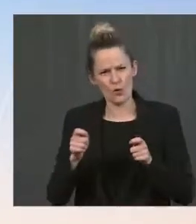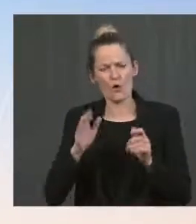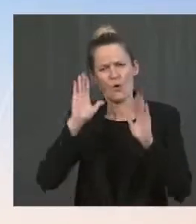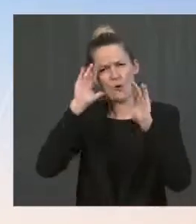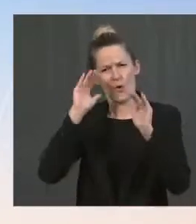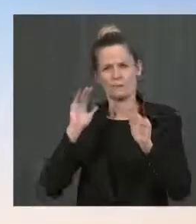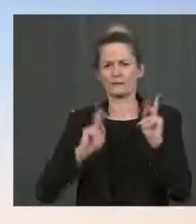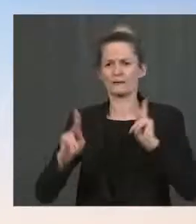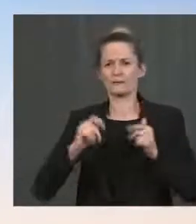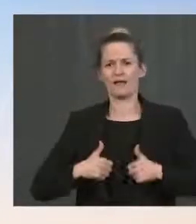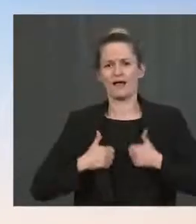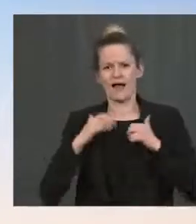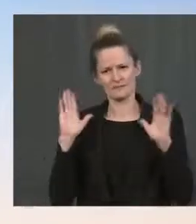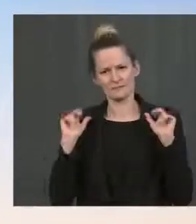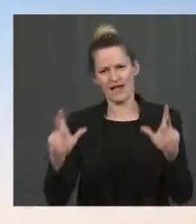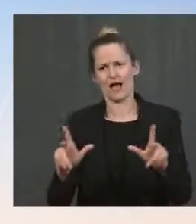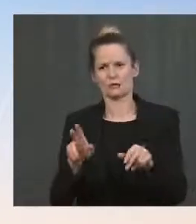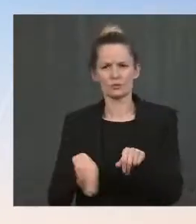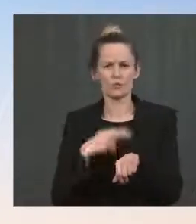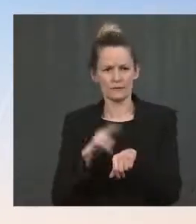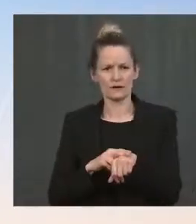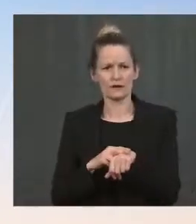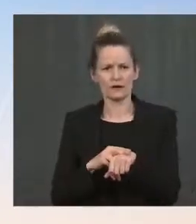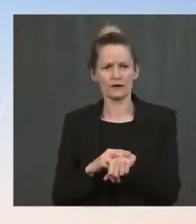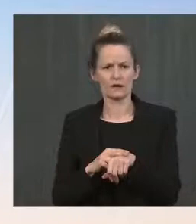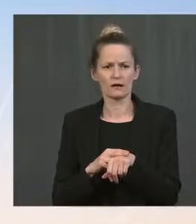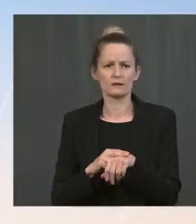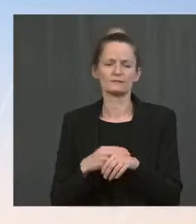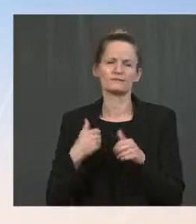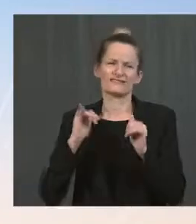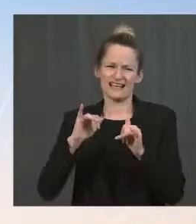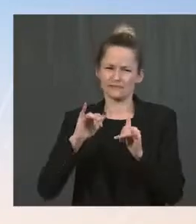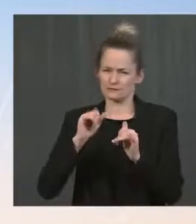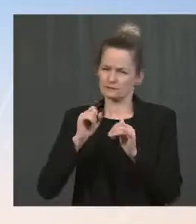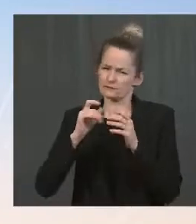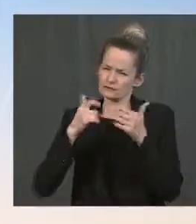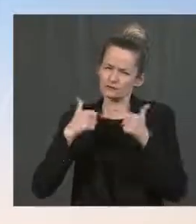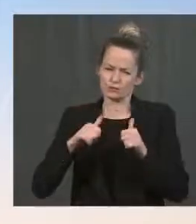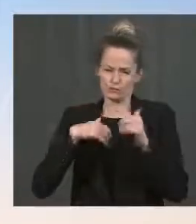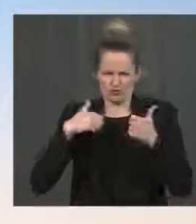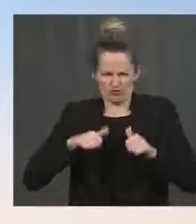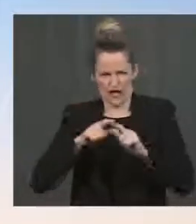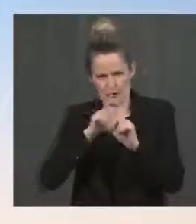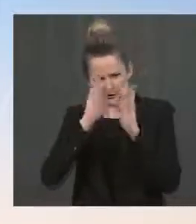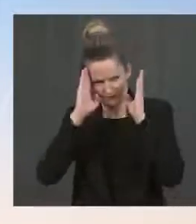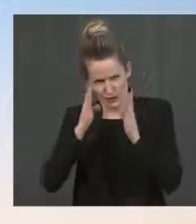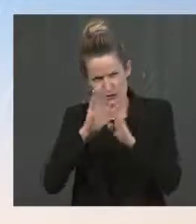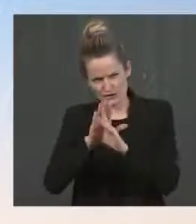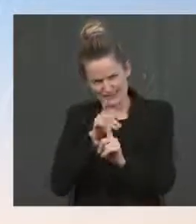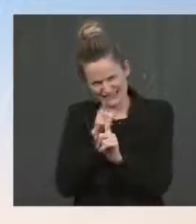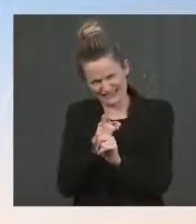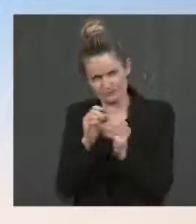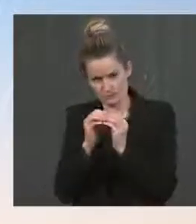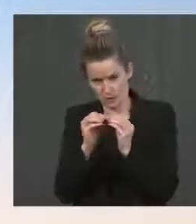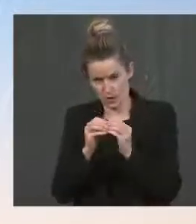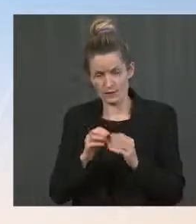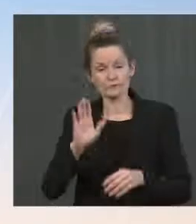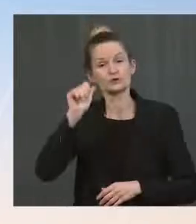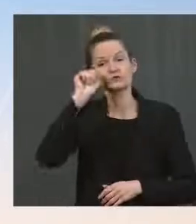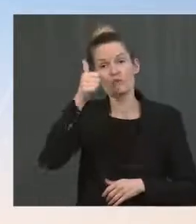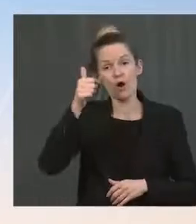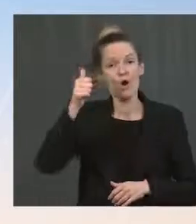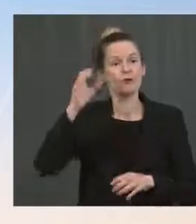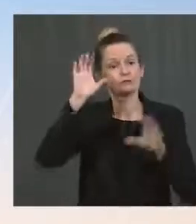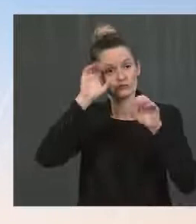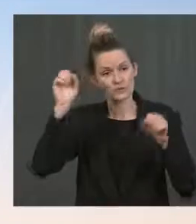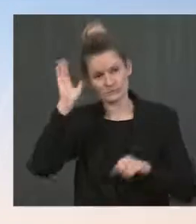So we want to be specific about what we're trying to achieve. But I would just note that what you're going to hear from the president tomorrow is going to build on some of the steps